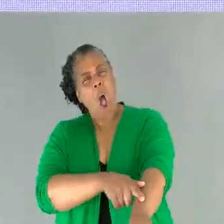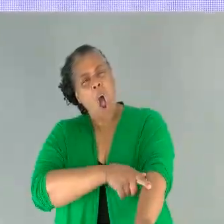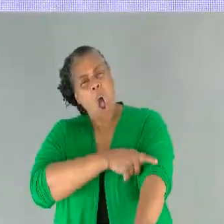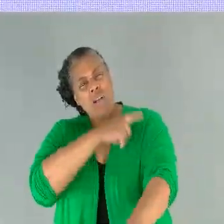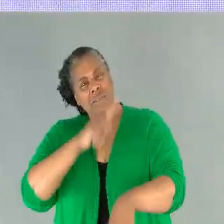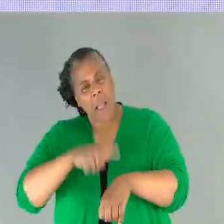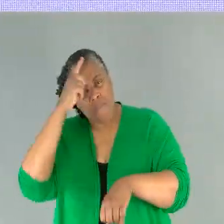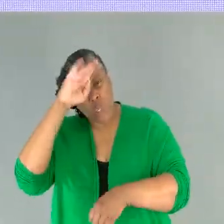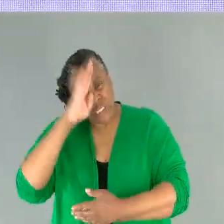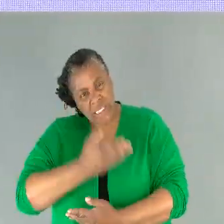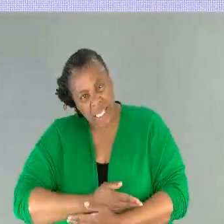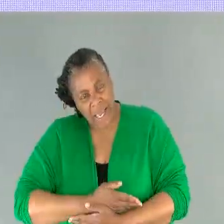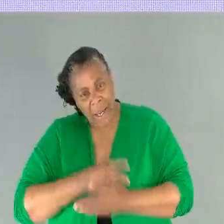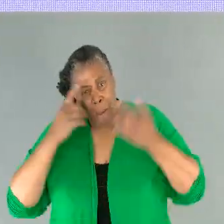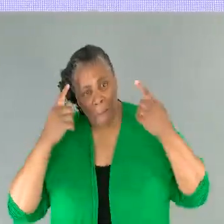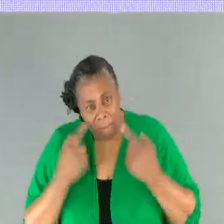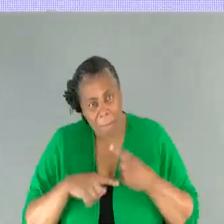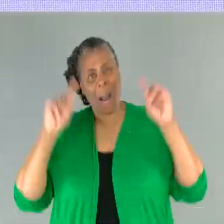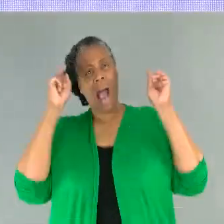How